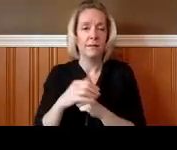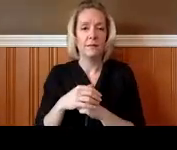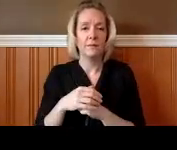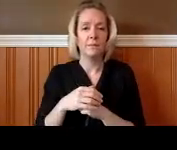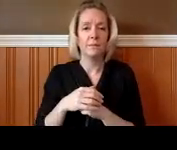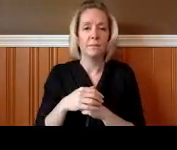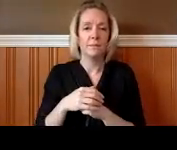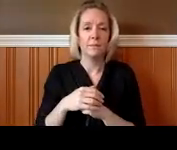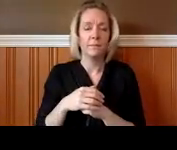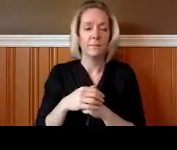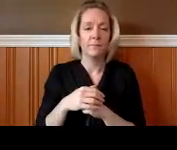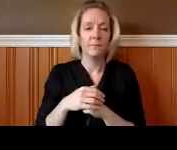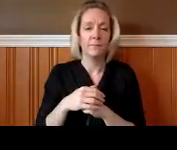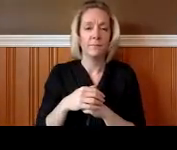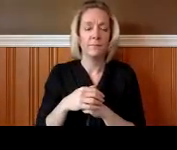There it is.